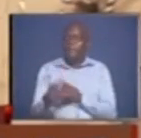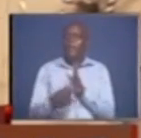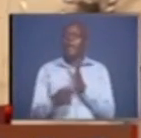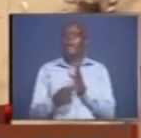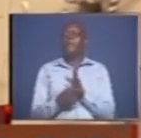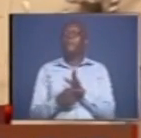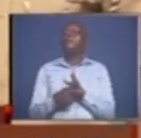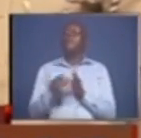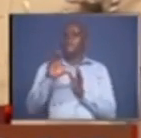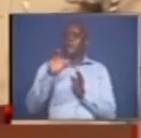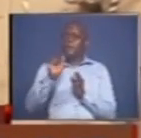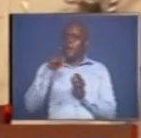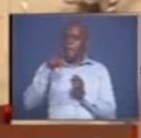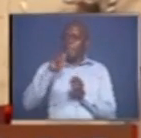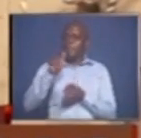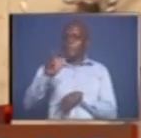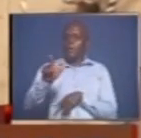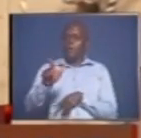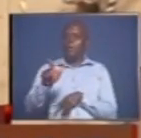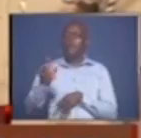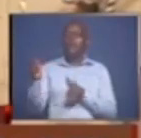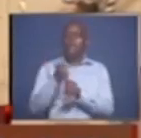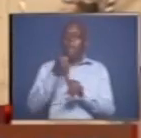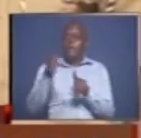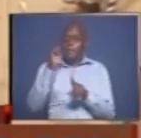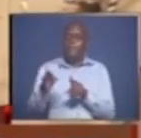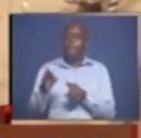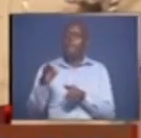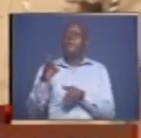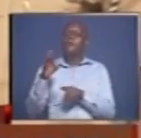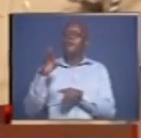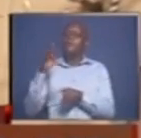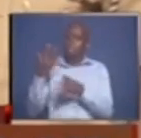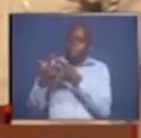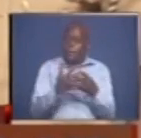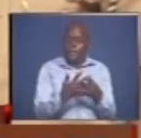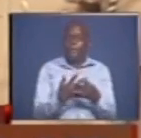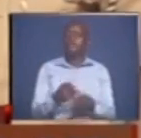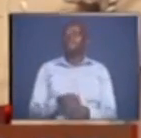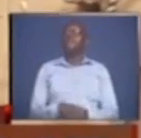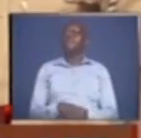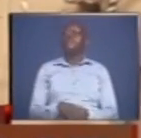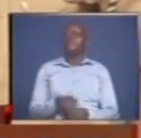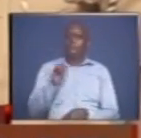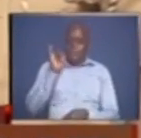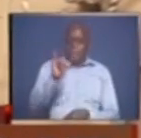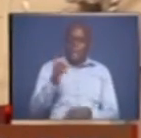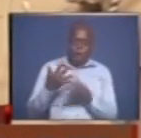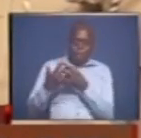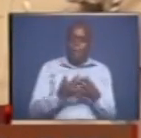inaitwa capital offense. Yani ukihukimiwa, wewe unaenda